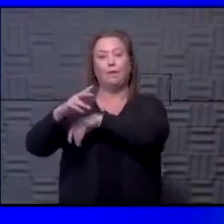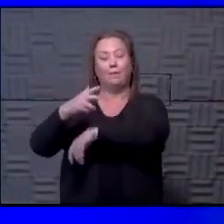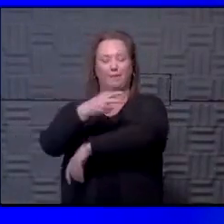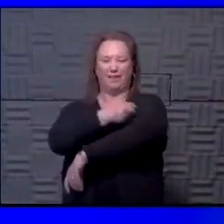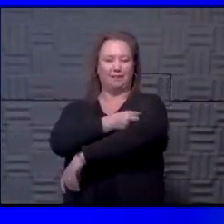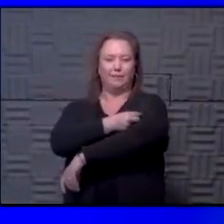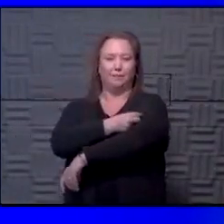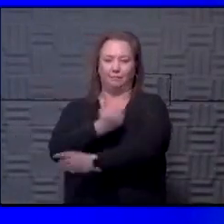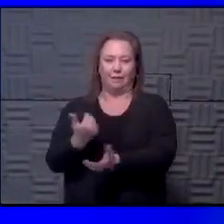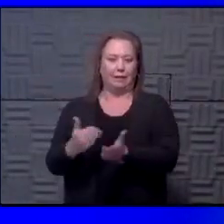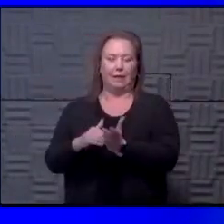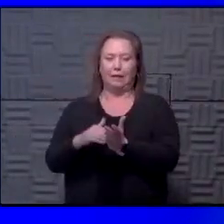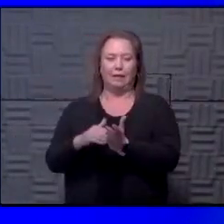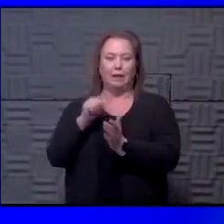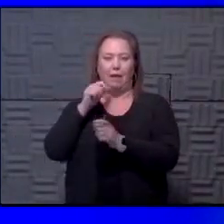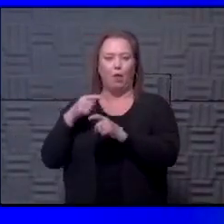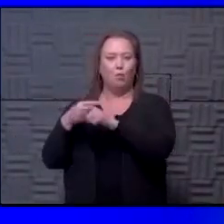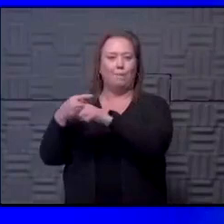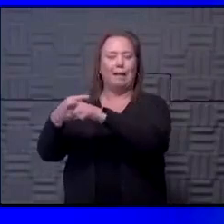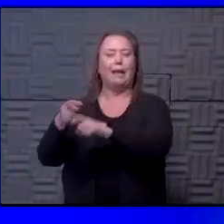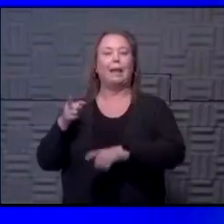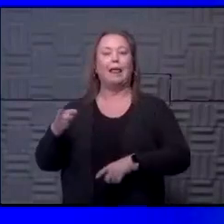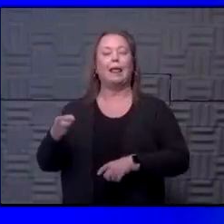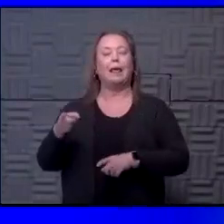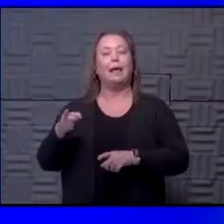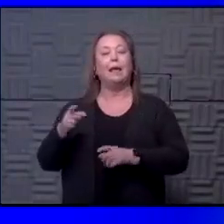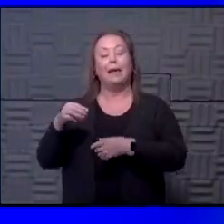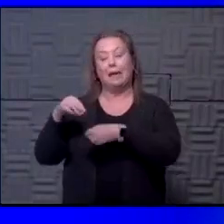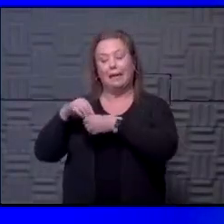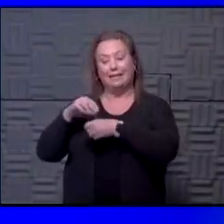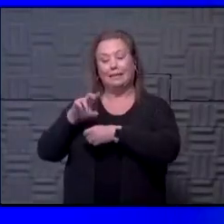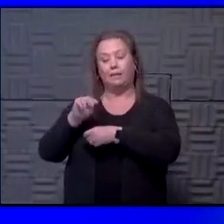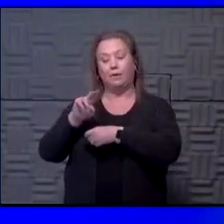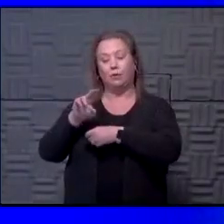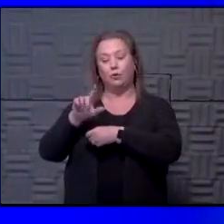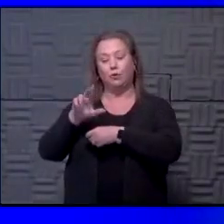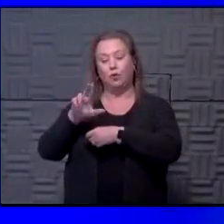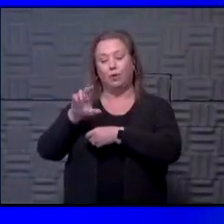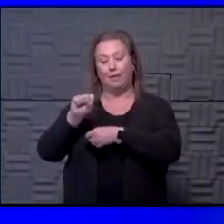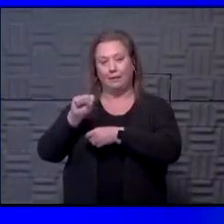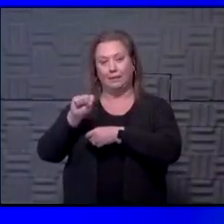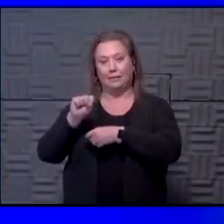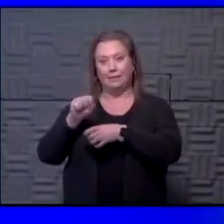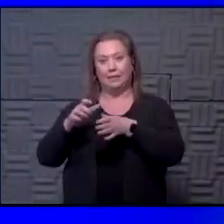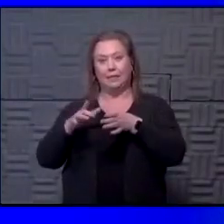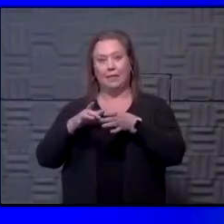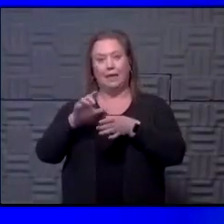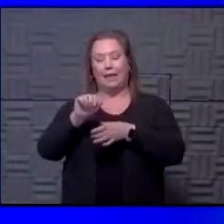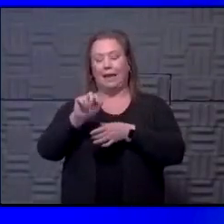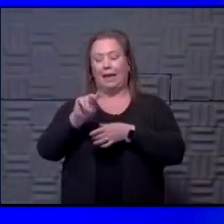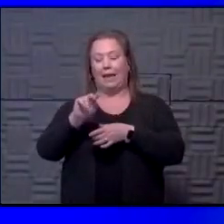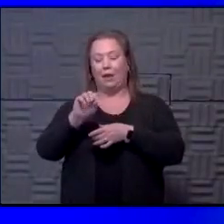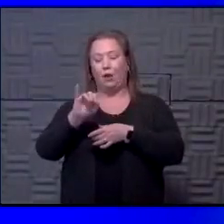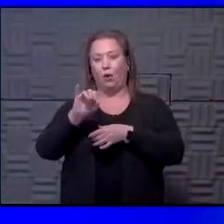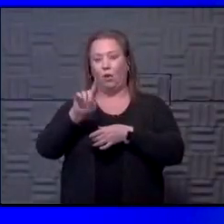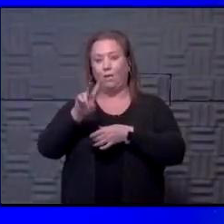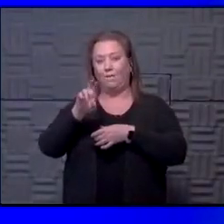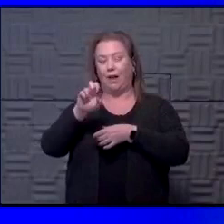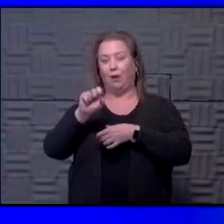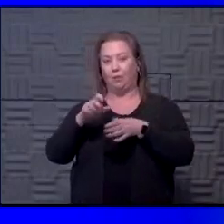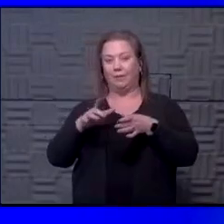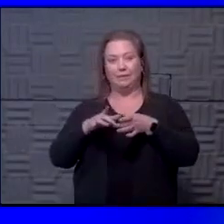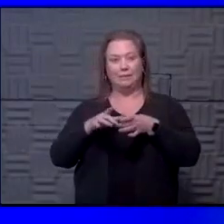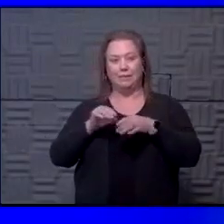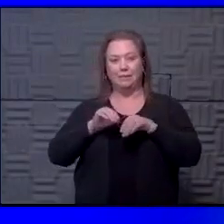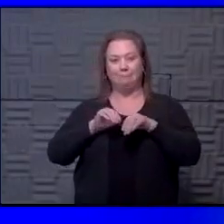vaccine is, again, non-replicating. It does get into the nucleus, but we know that adenovirus does not incorporate into